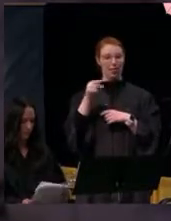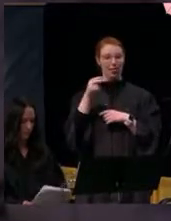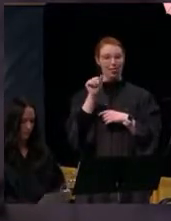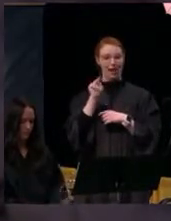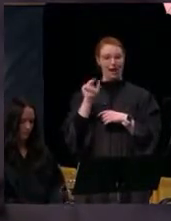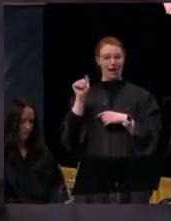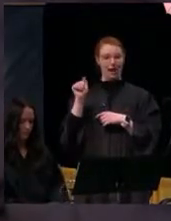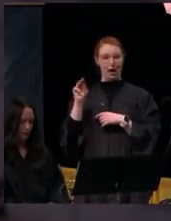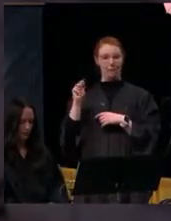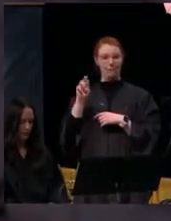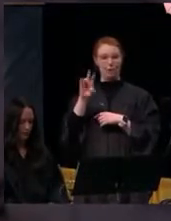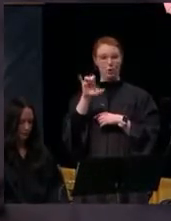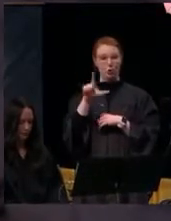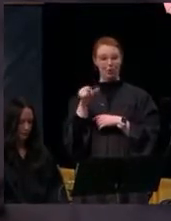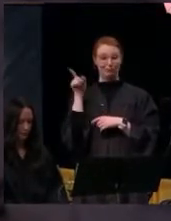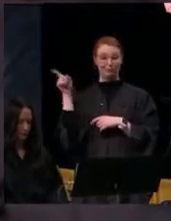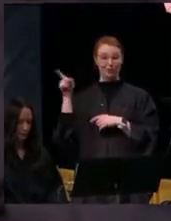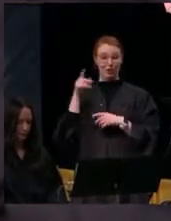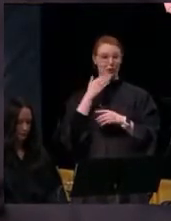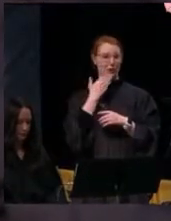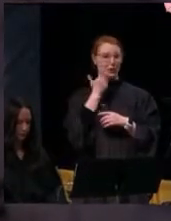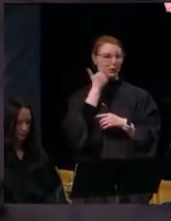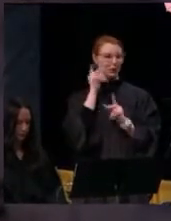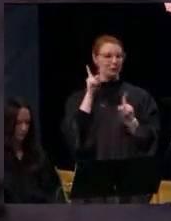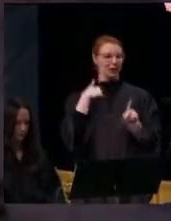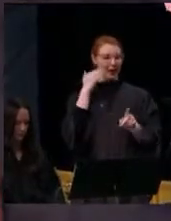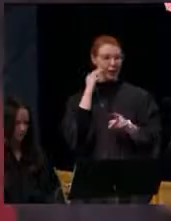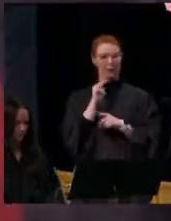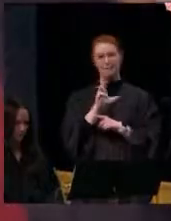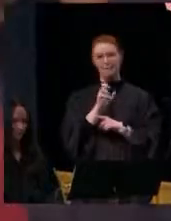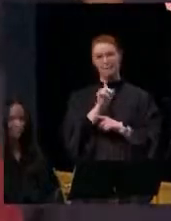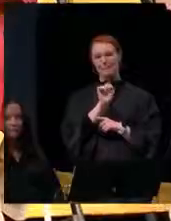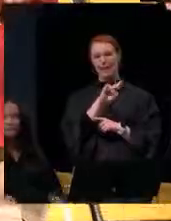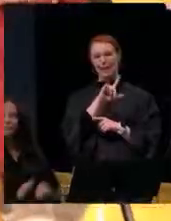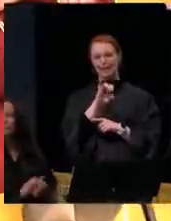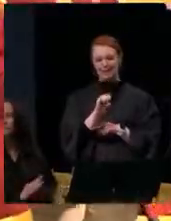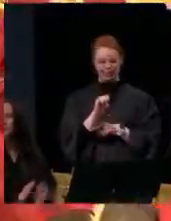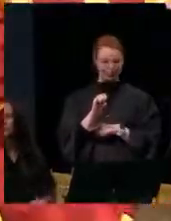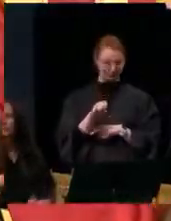to the podium the sweetest person I know, Miss Mackenzie Burian.